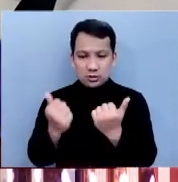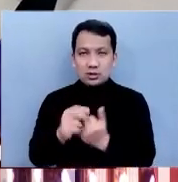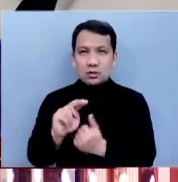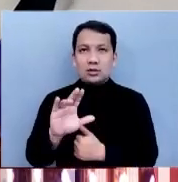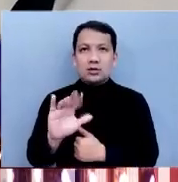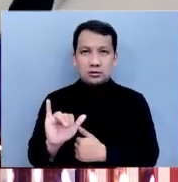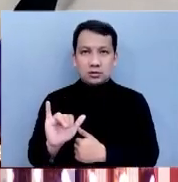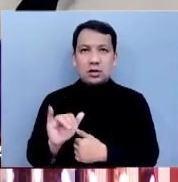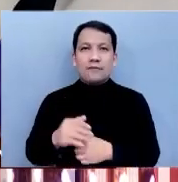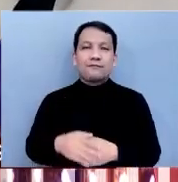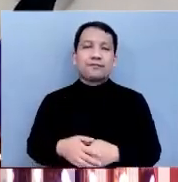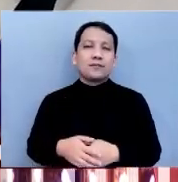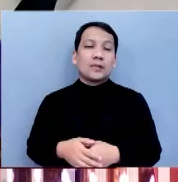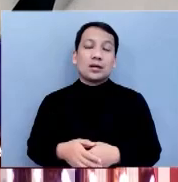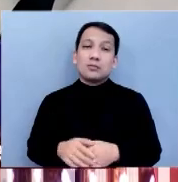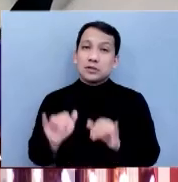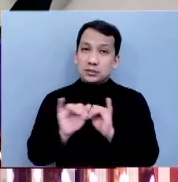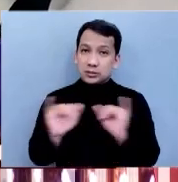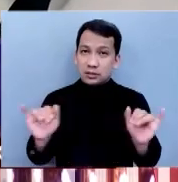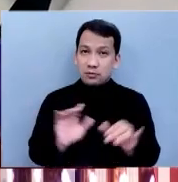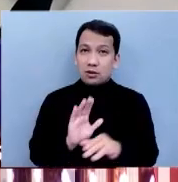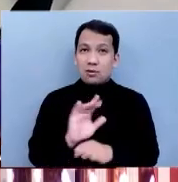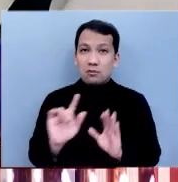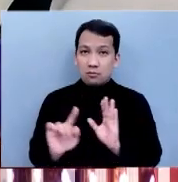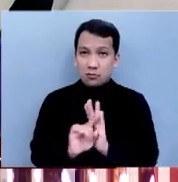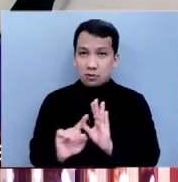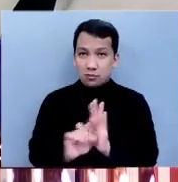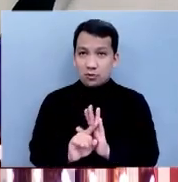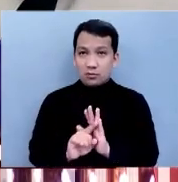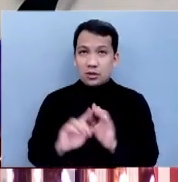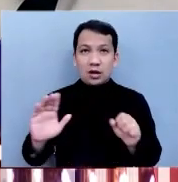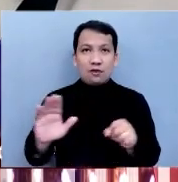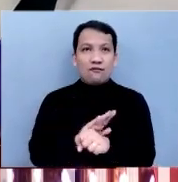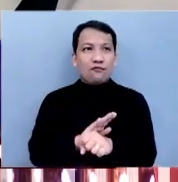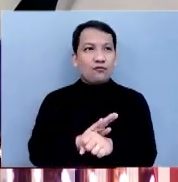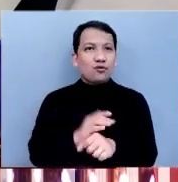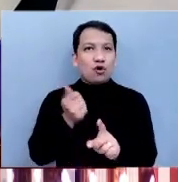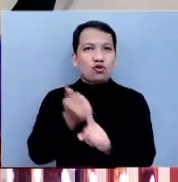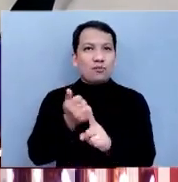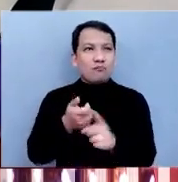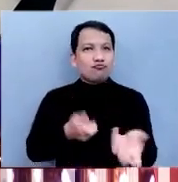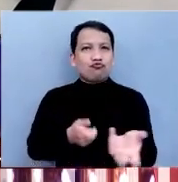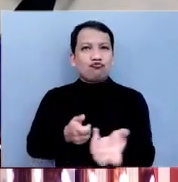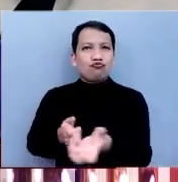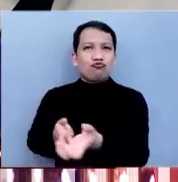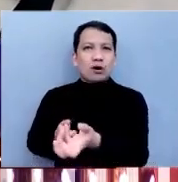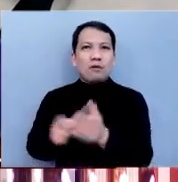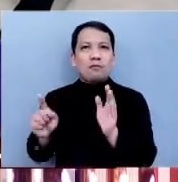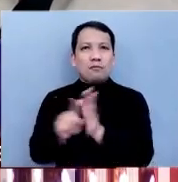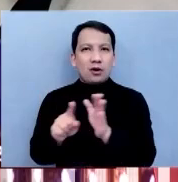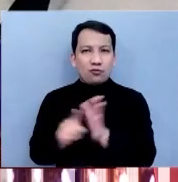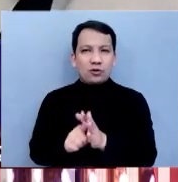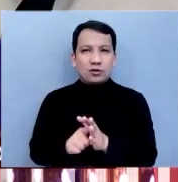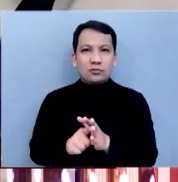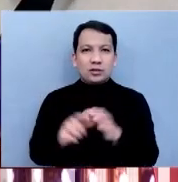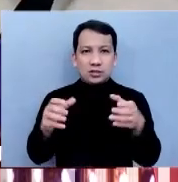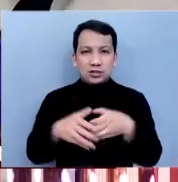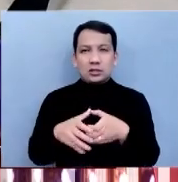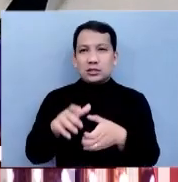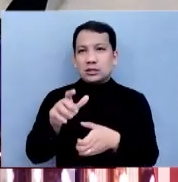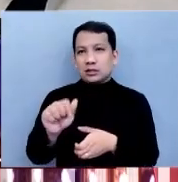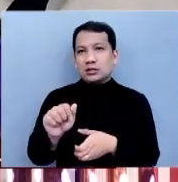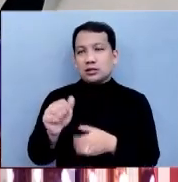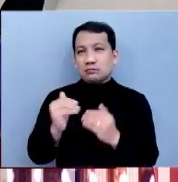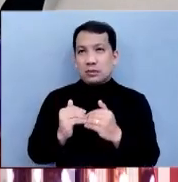So, mm-hmm. And of course, bawal yung full automatic. Oh, yun. So, these Malinaw are class yun. A light weapons up